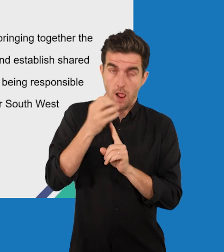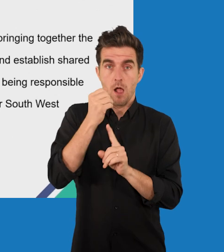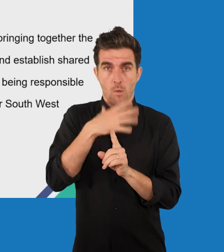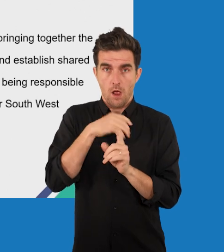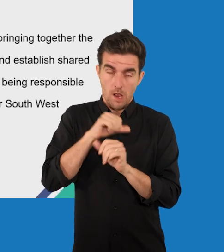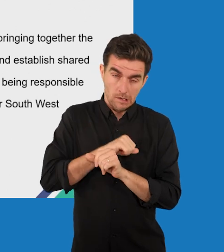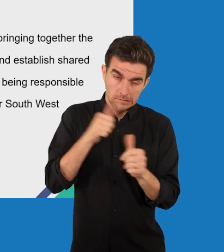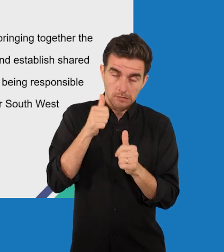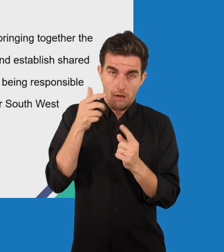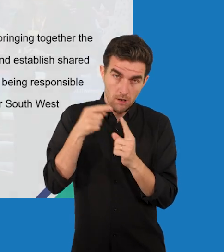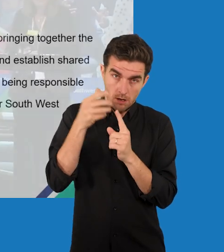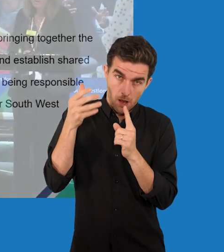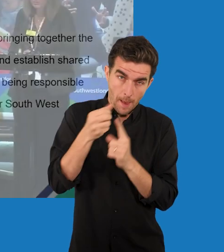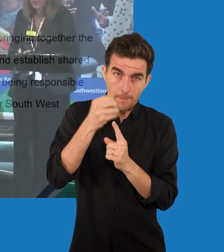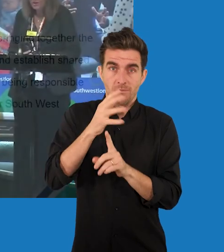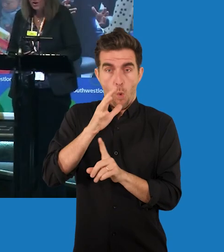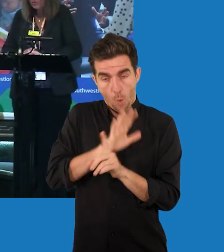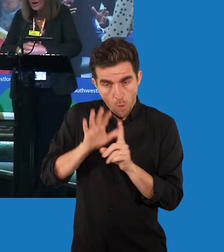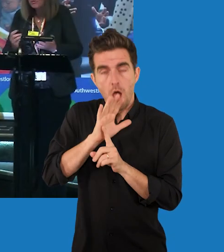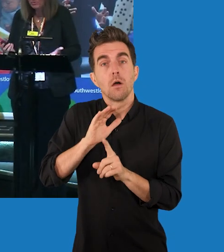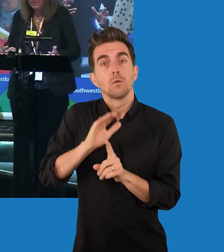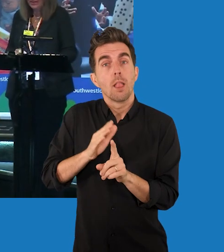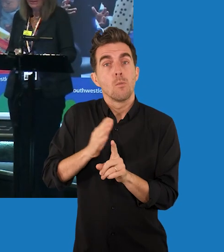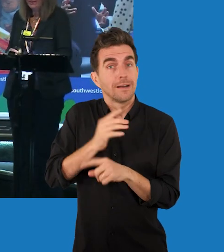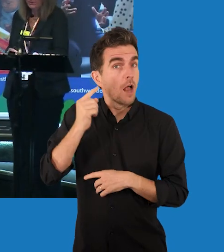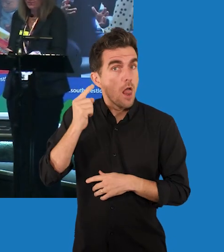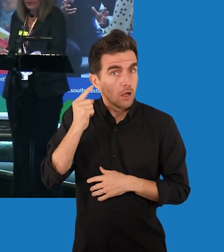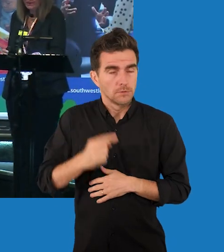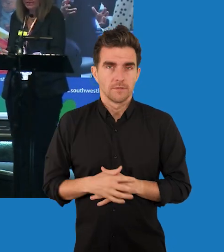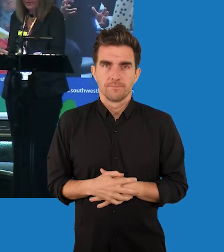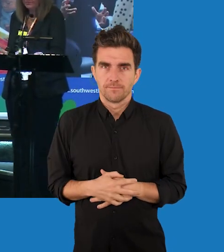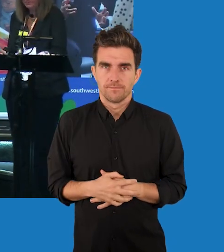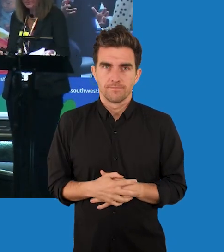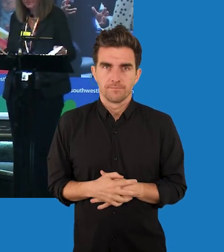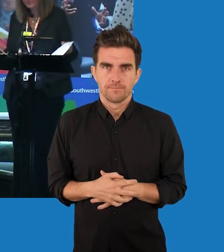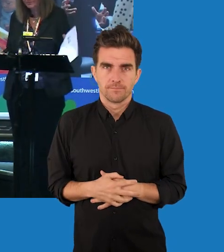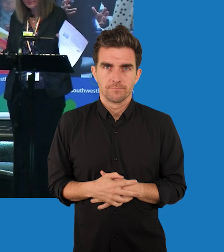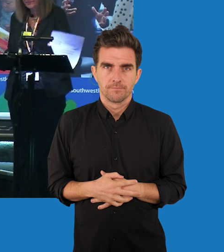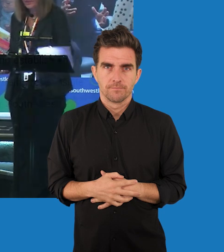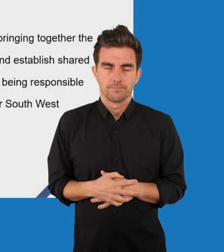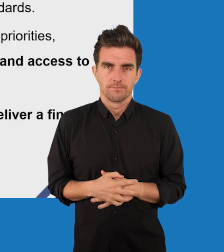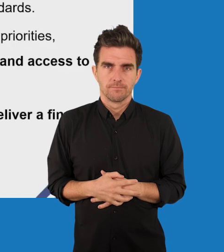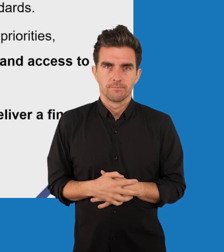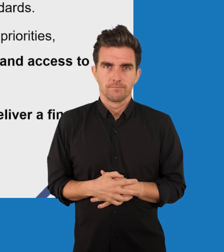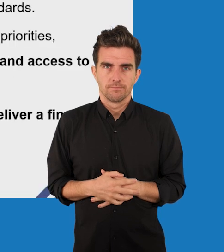that we can to deliver the best outcomes for everybody in South West London.